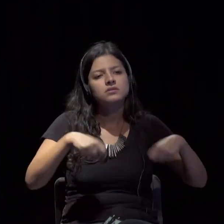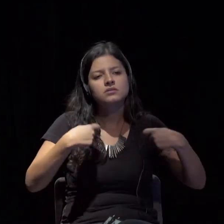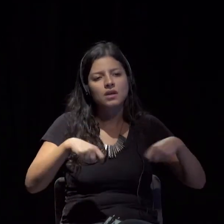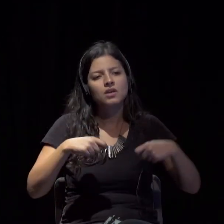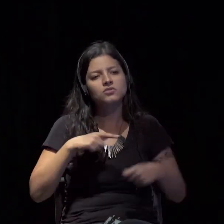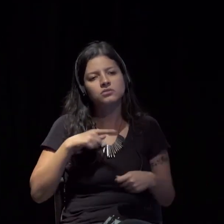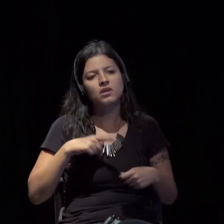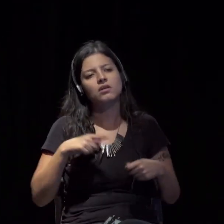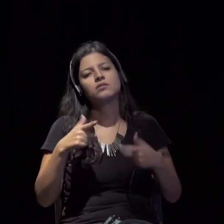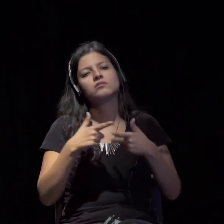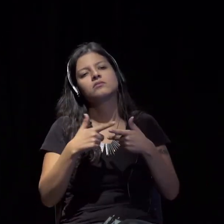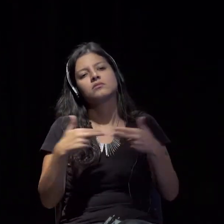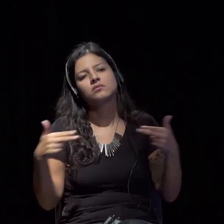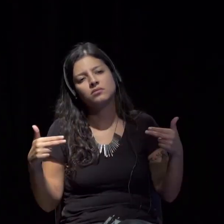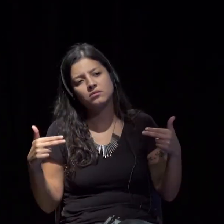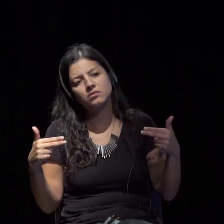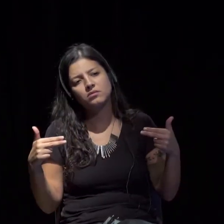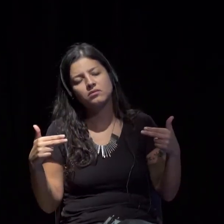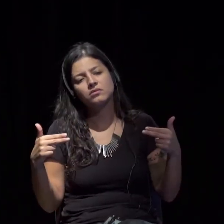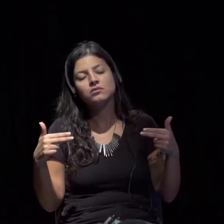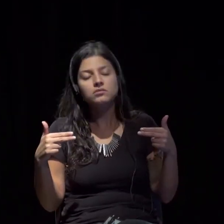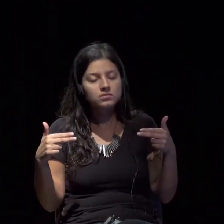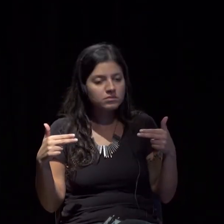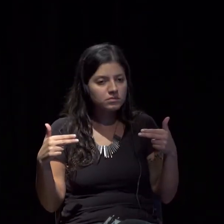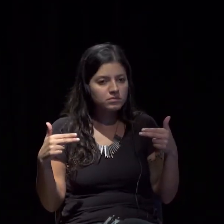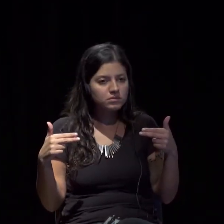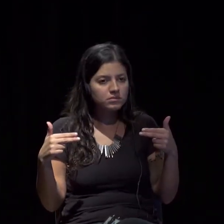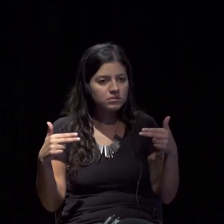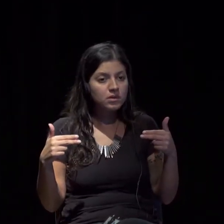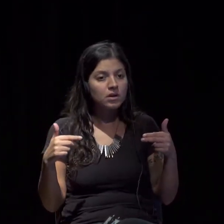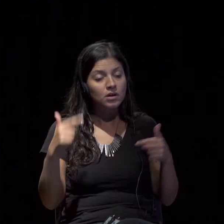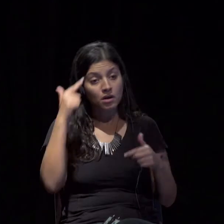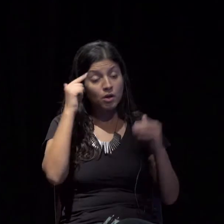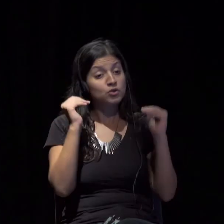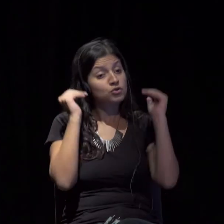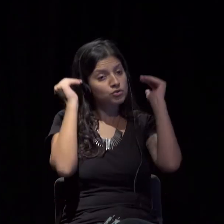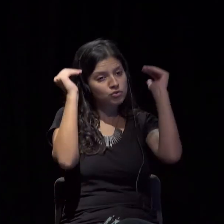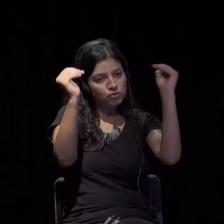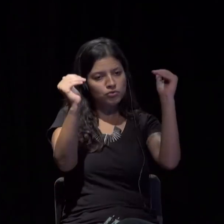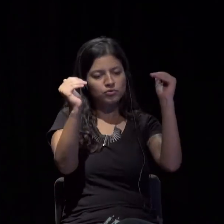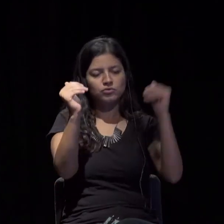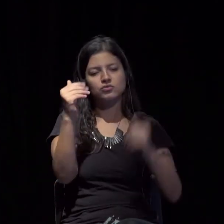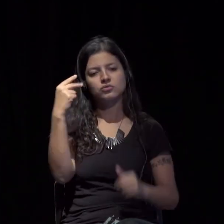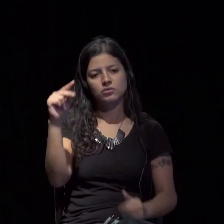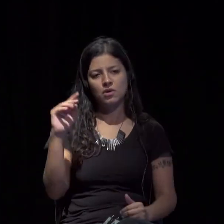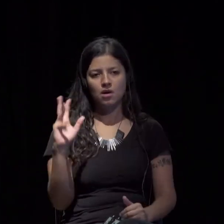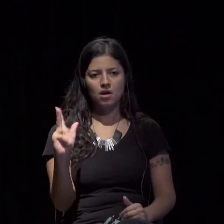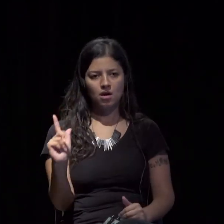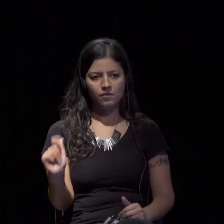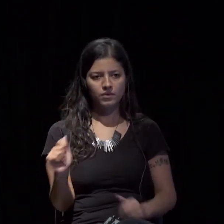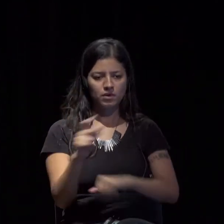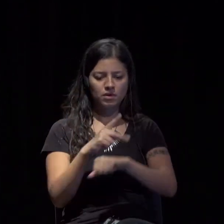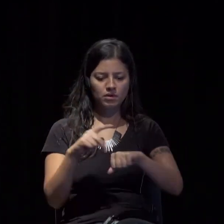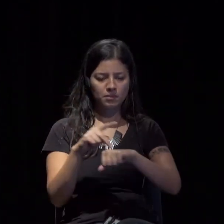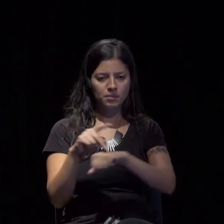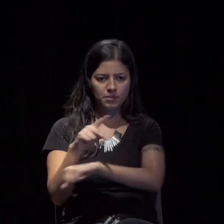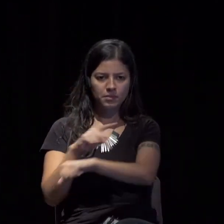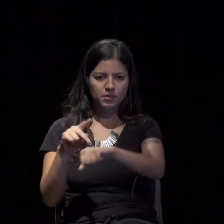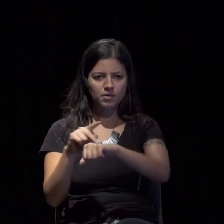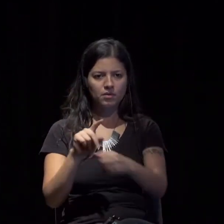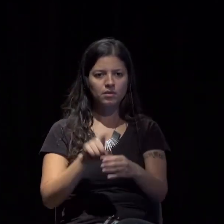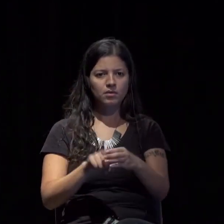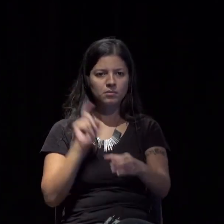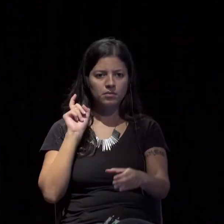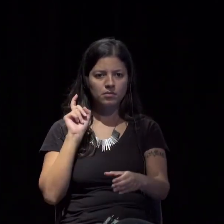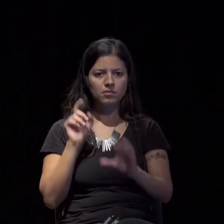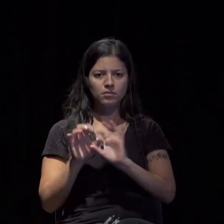Africa's independence decade. It is in many ways the artistic response to the call